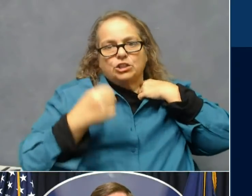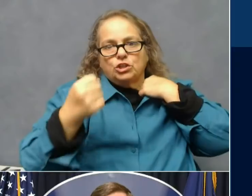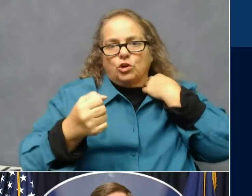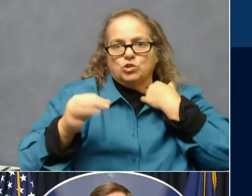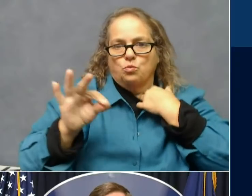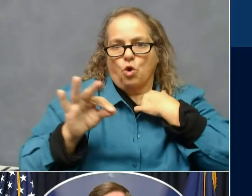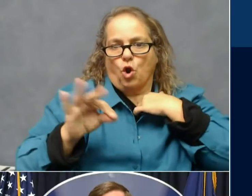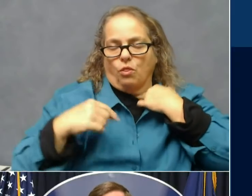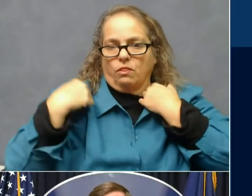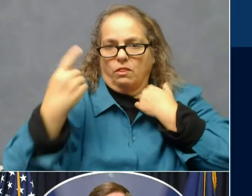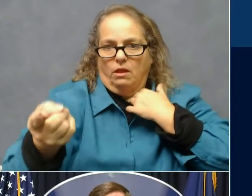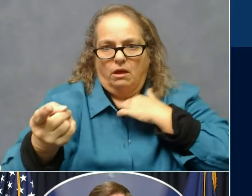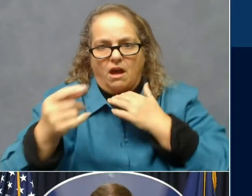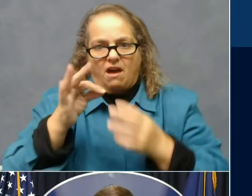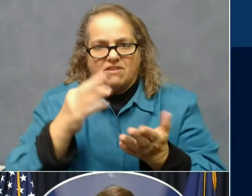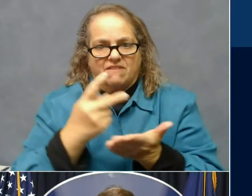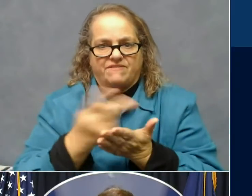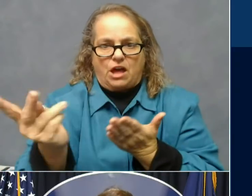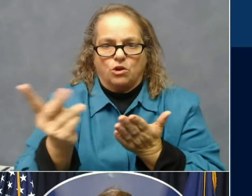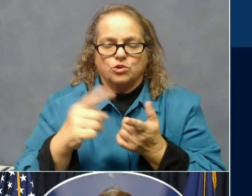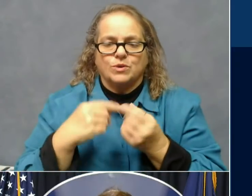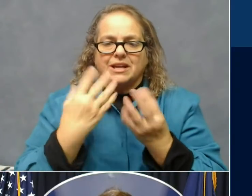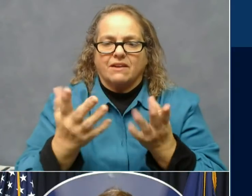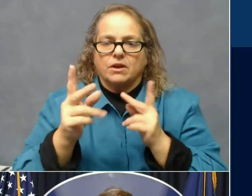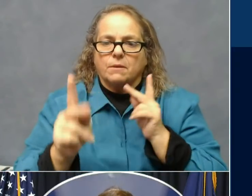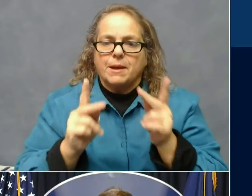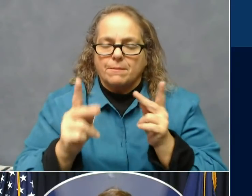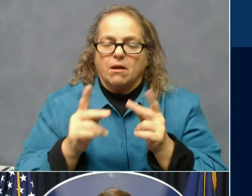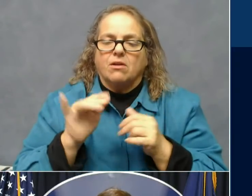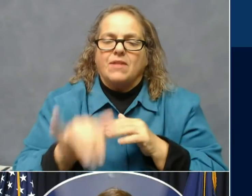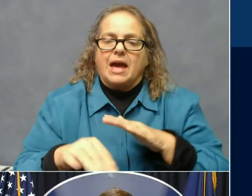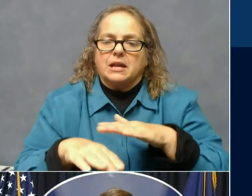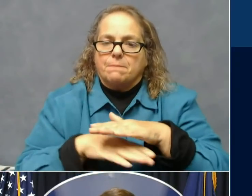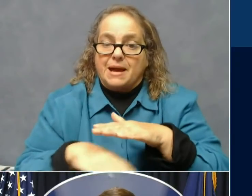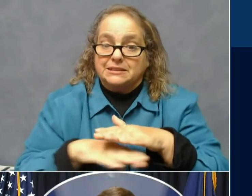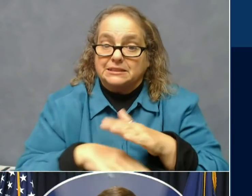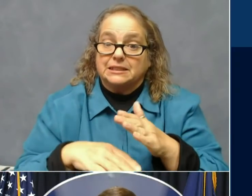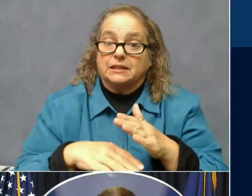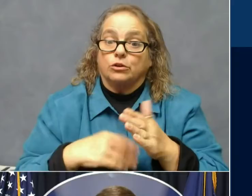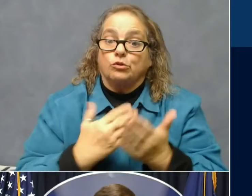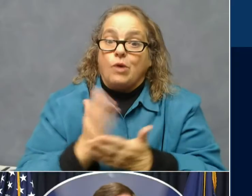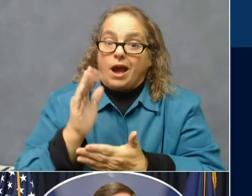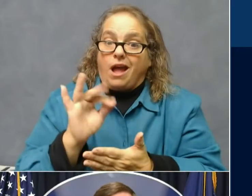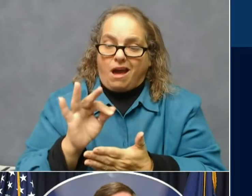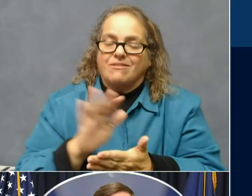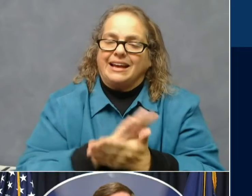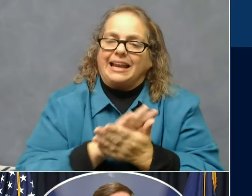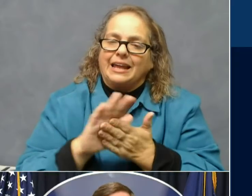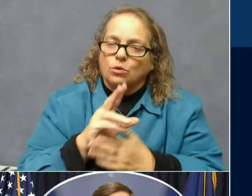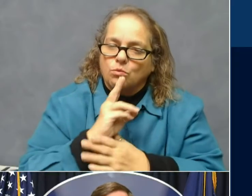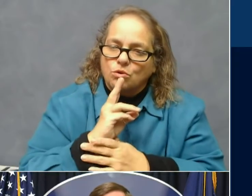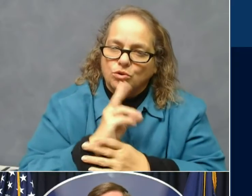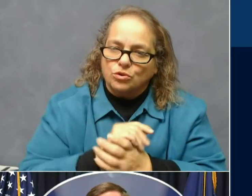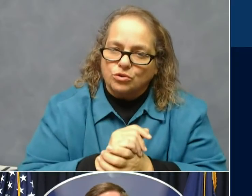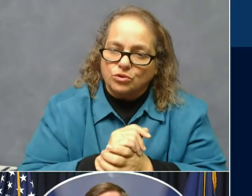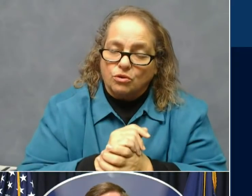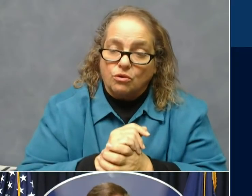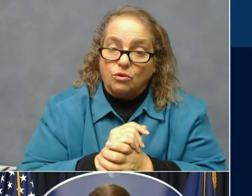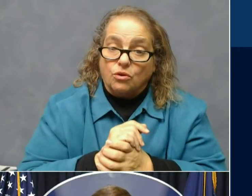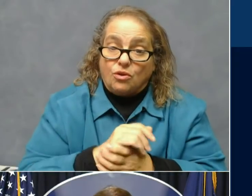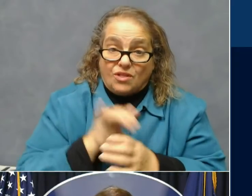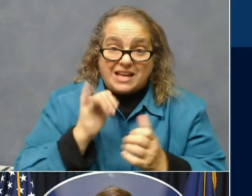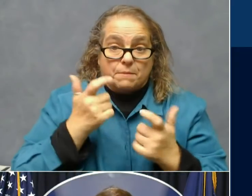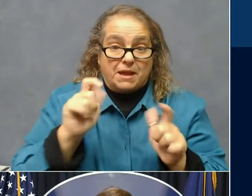people that basic human right of clean water. This is a big part of how we build stronger communities and prepare for